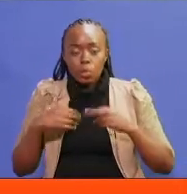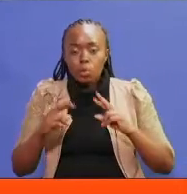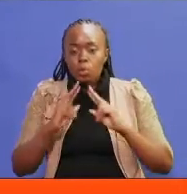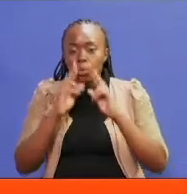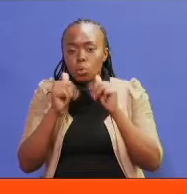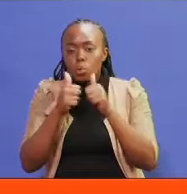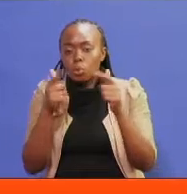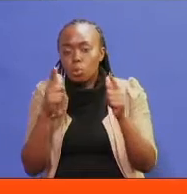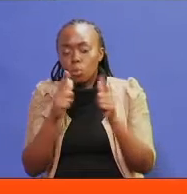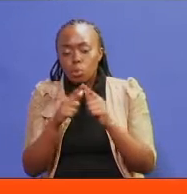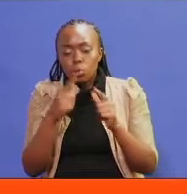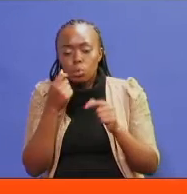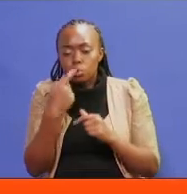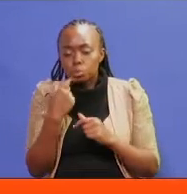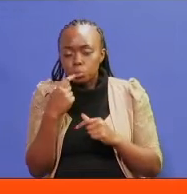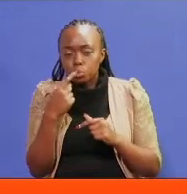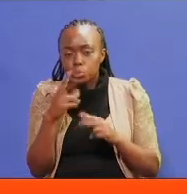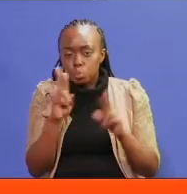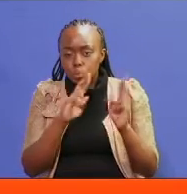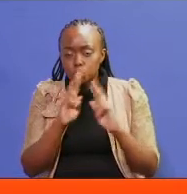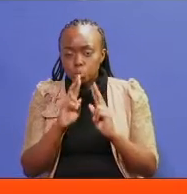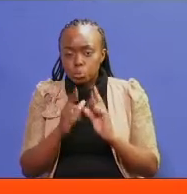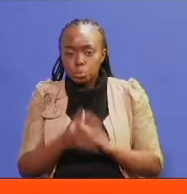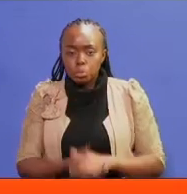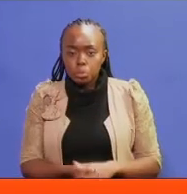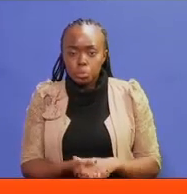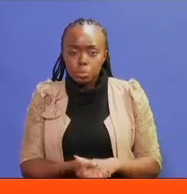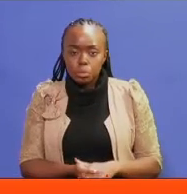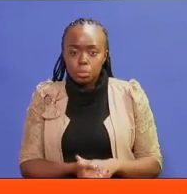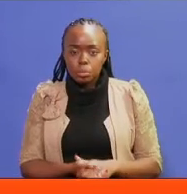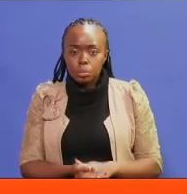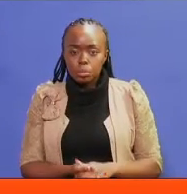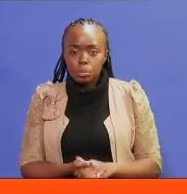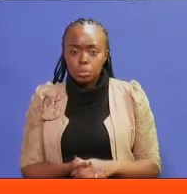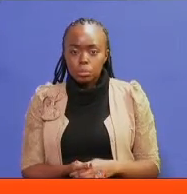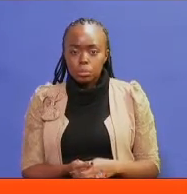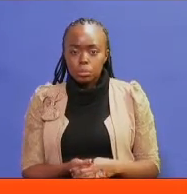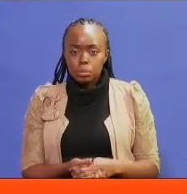and responding well to treatment. Ryan Andanje for KUTV Prime Time.